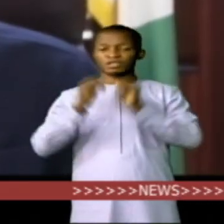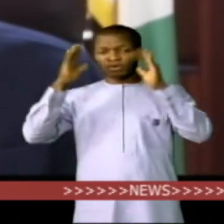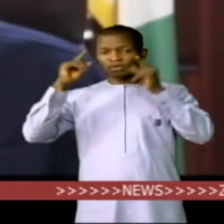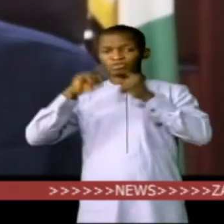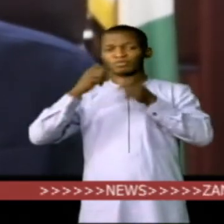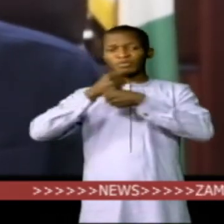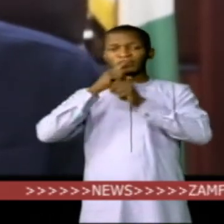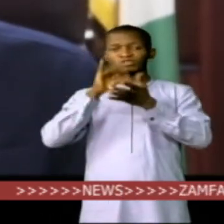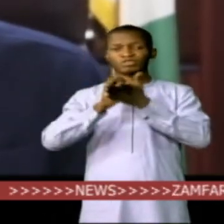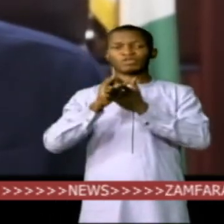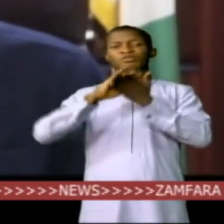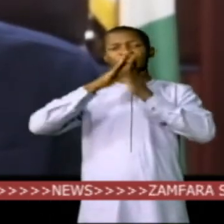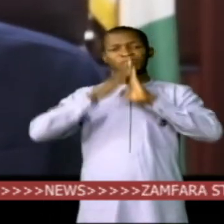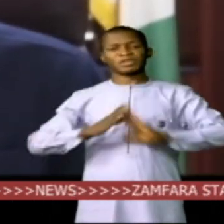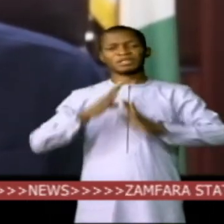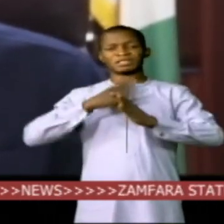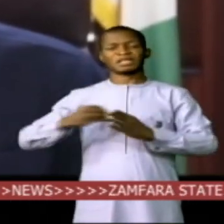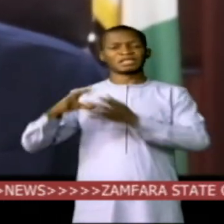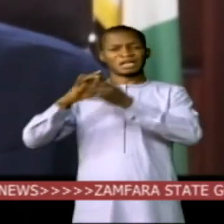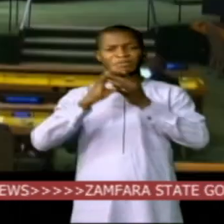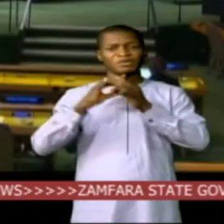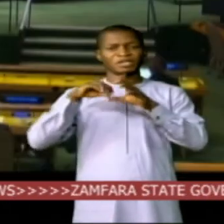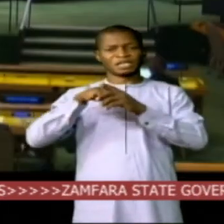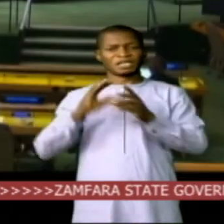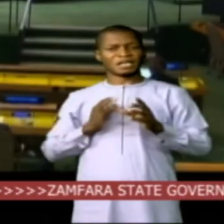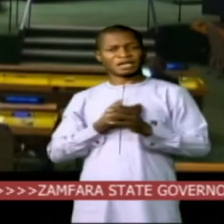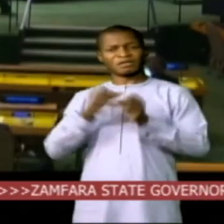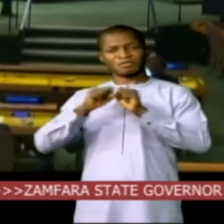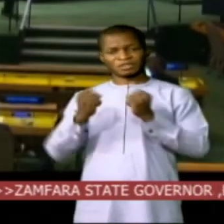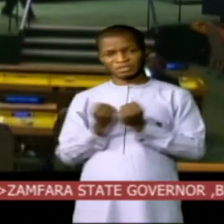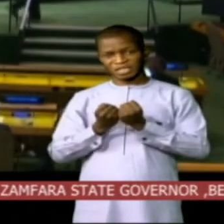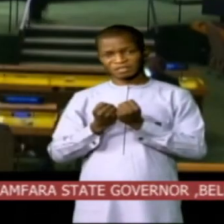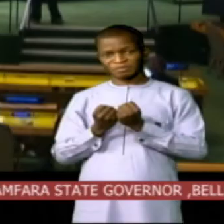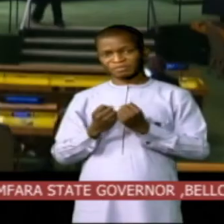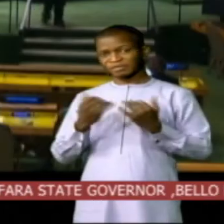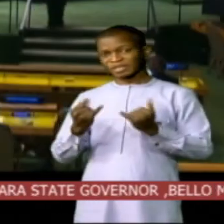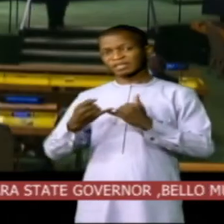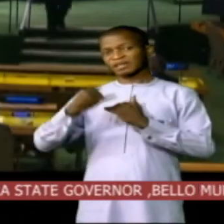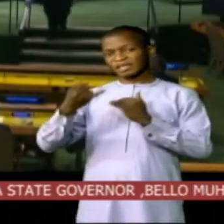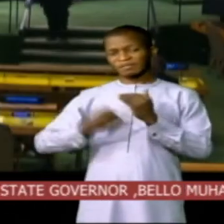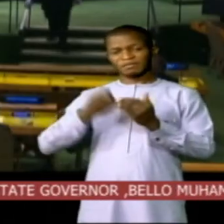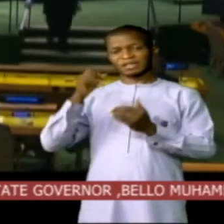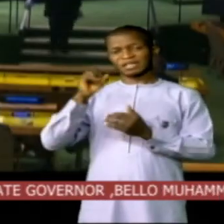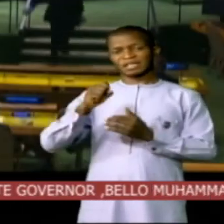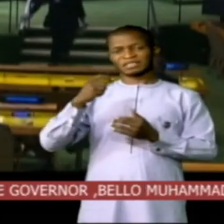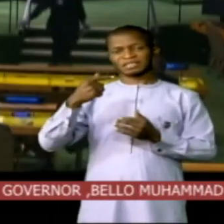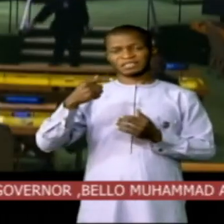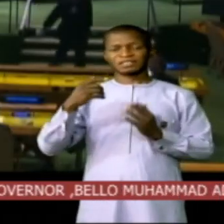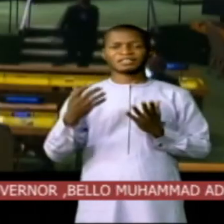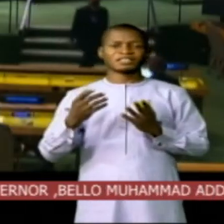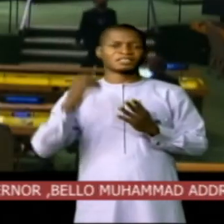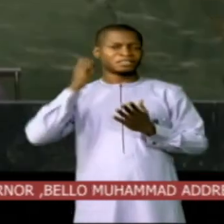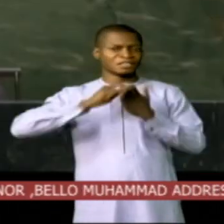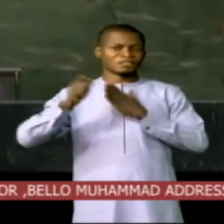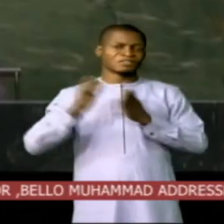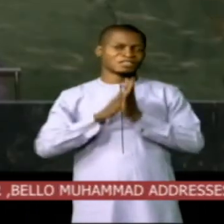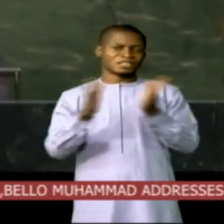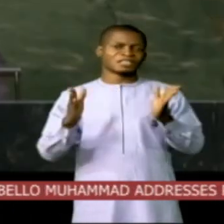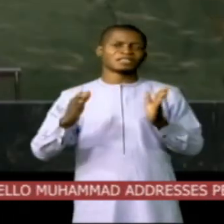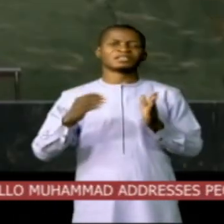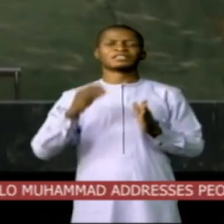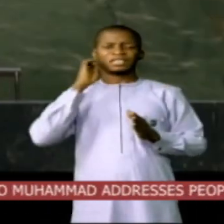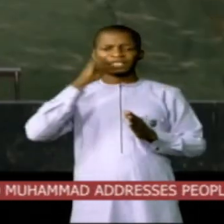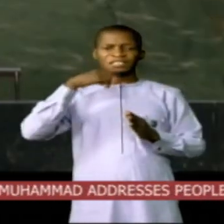peace and harmony in our societies. I now invite the Secretary General, His Excellency UN Secretary General Antonio Guterres